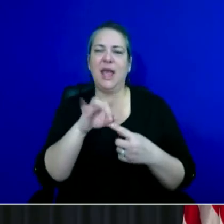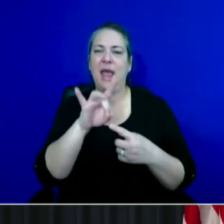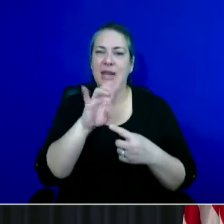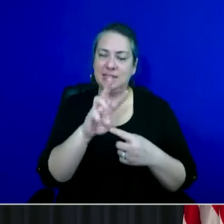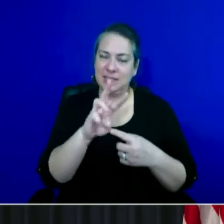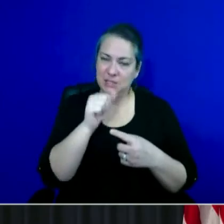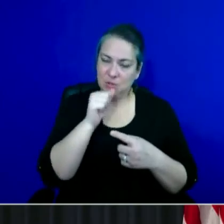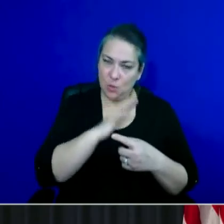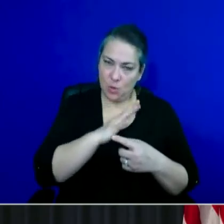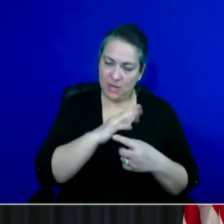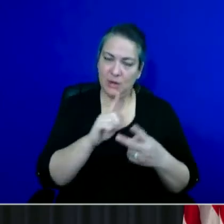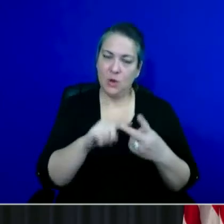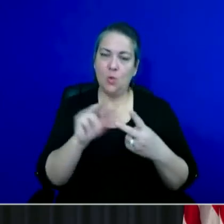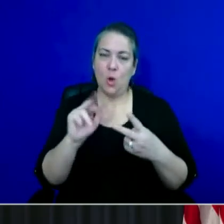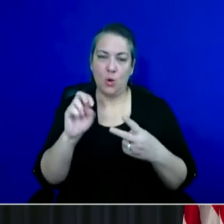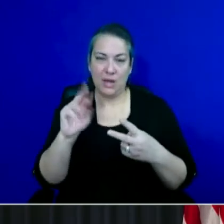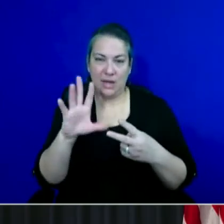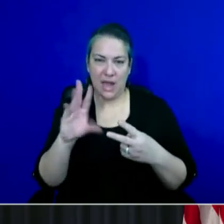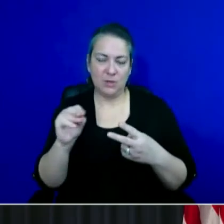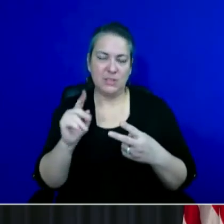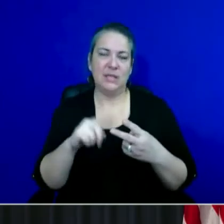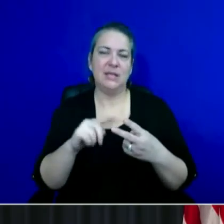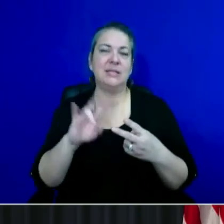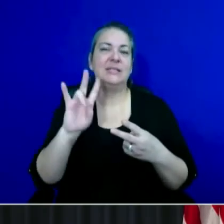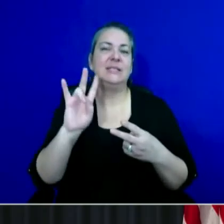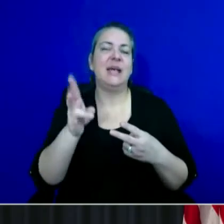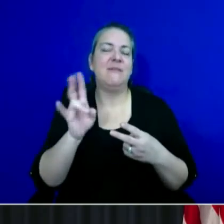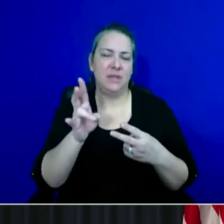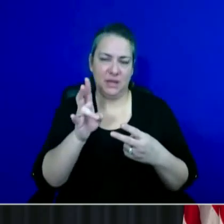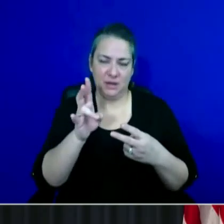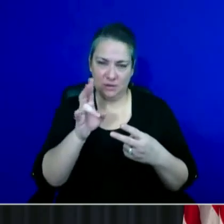Warren County, a 70-year-old woman.